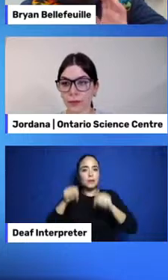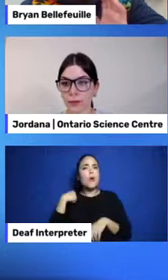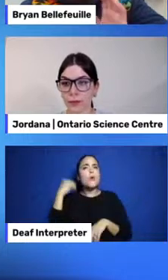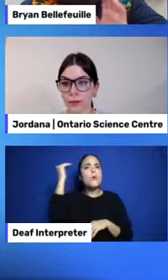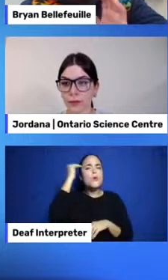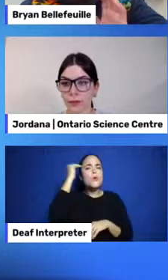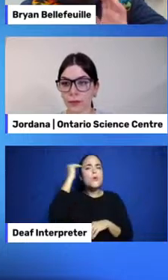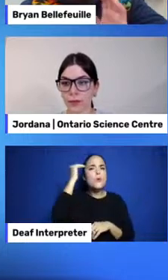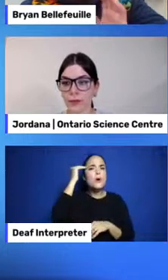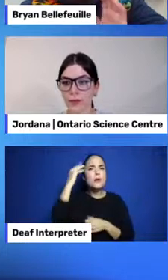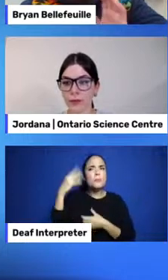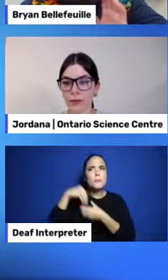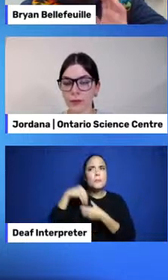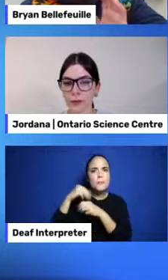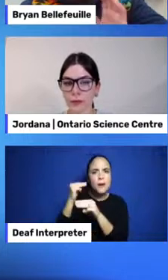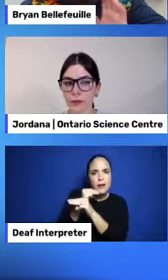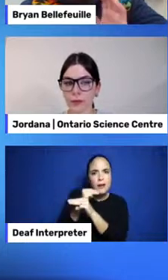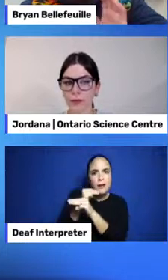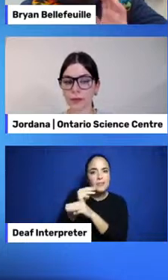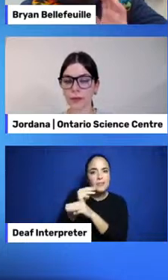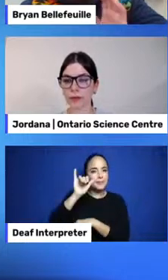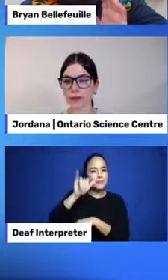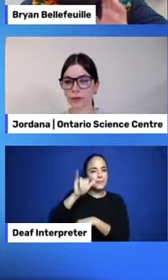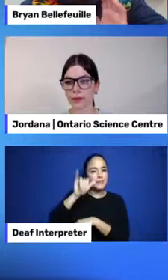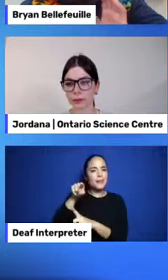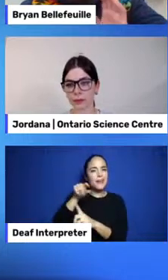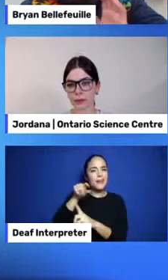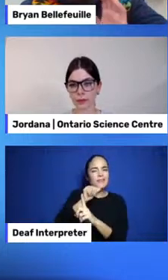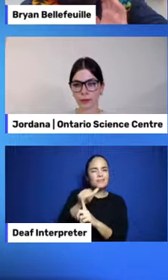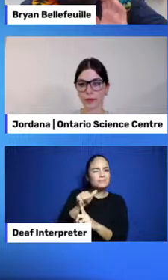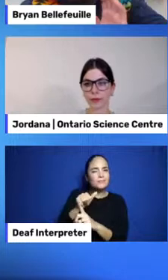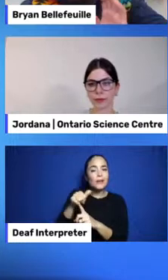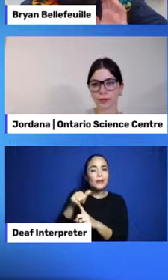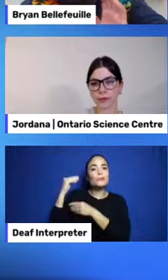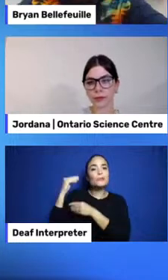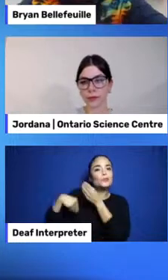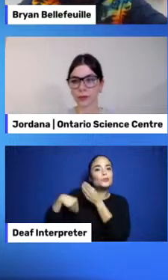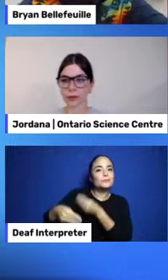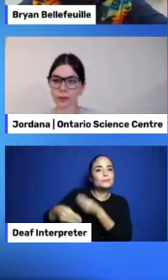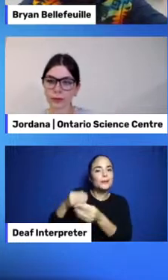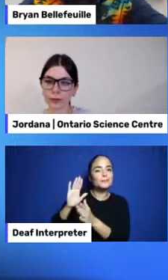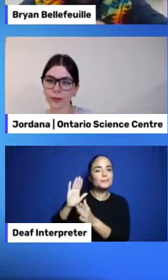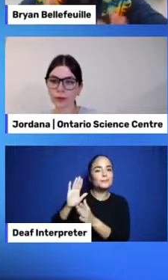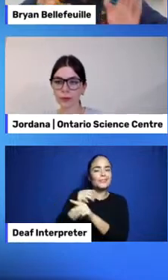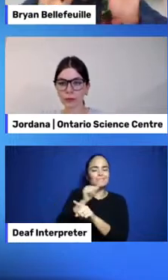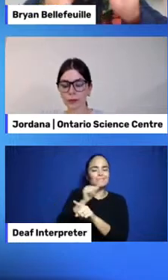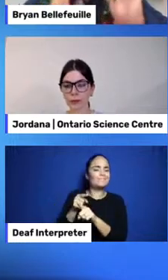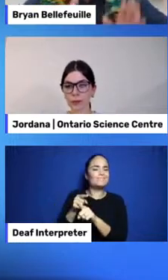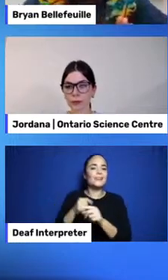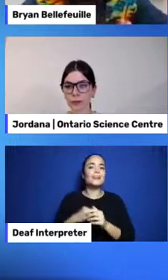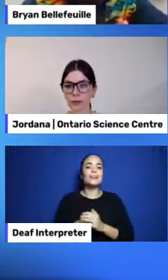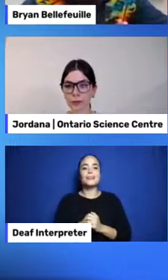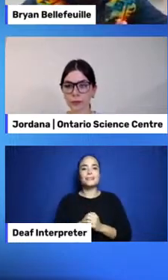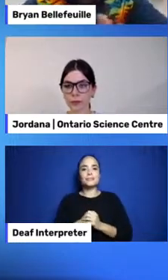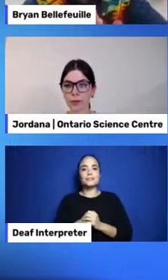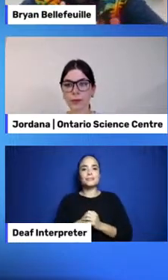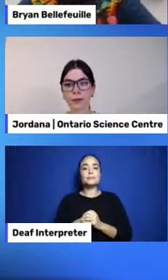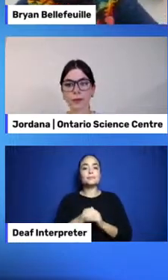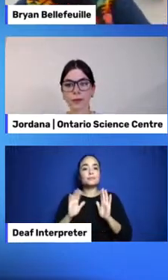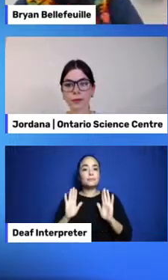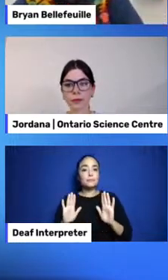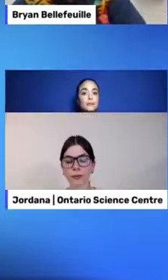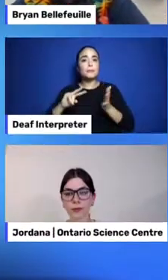quite count as the traditional mathematics I want to talk about. So, that's why I like talking about traditional